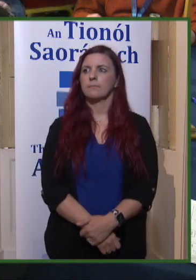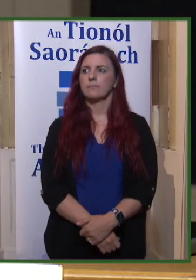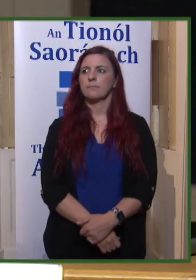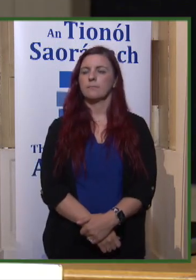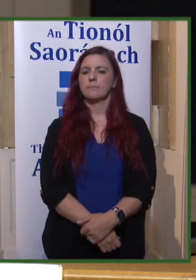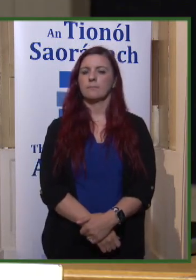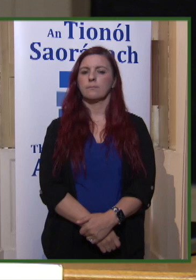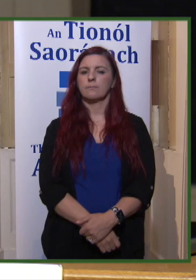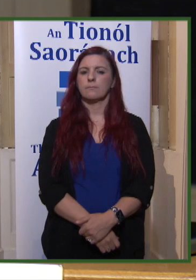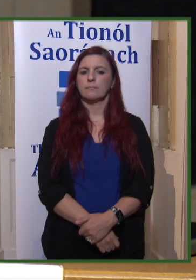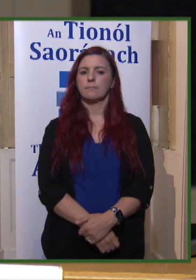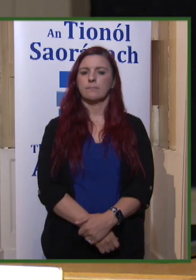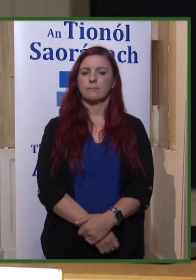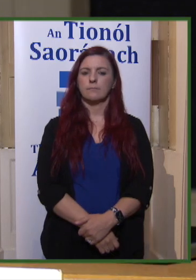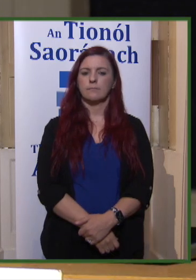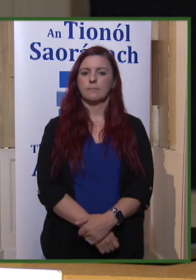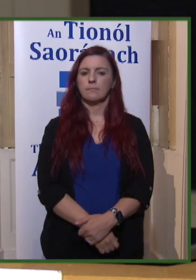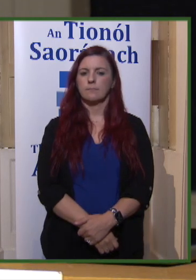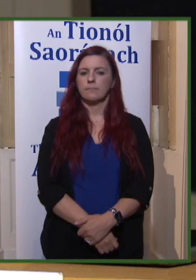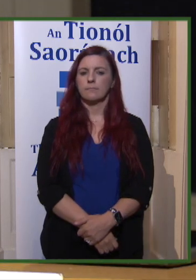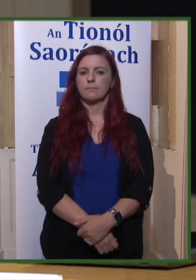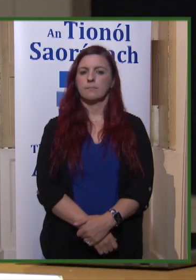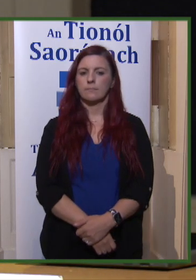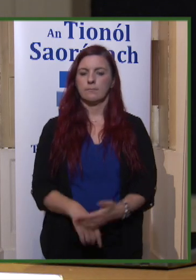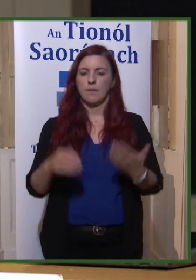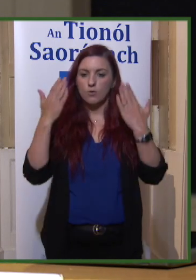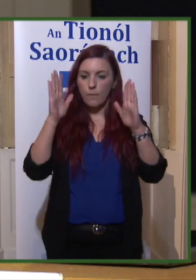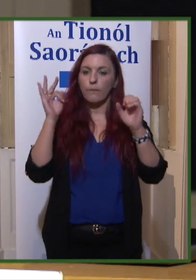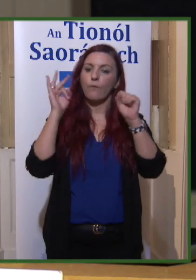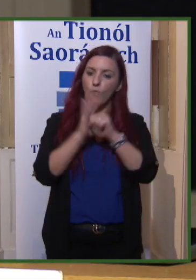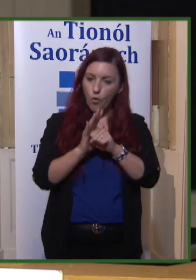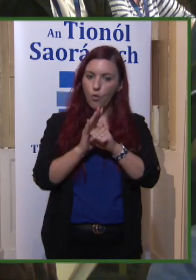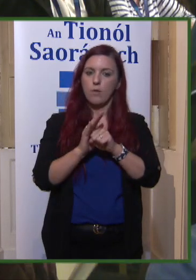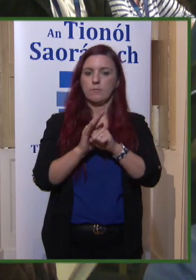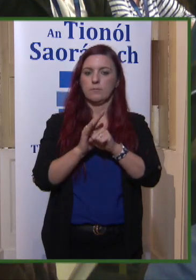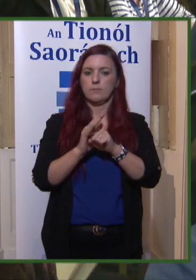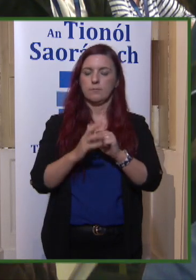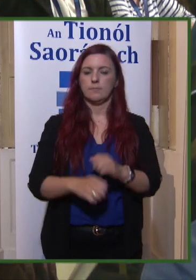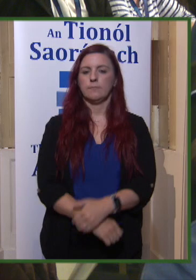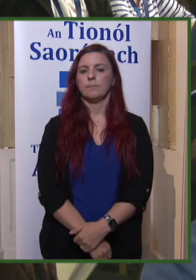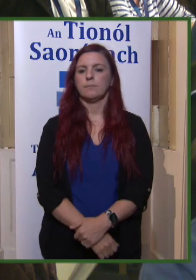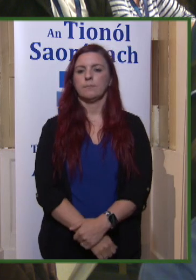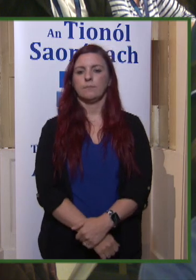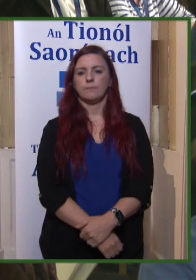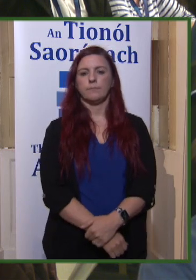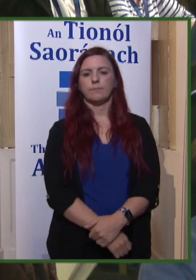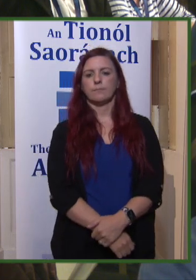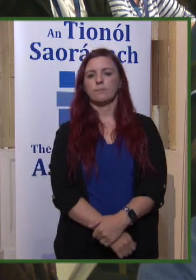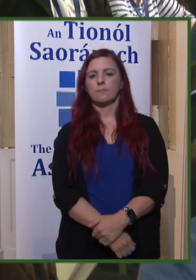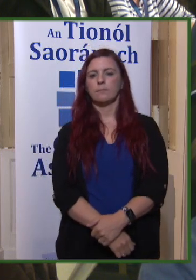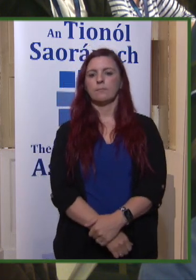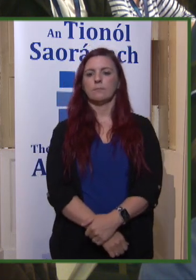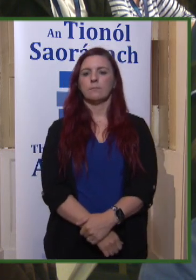was against the amendment. Could I have a show of hands, please, for that amendment to include the words infrastructure, roads, pathways, and